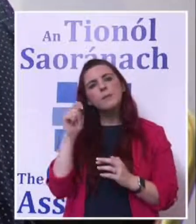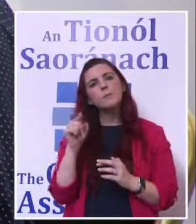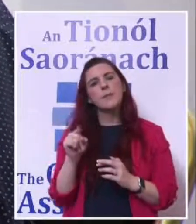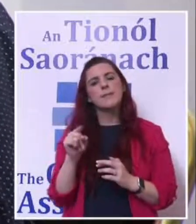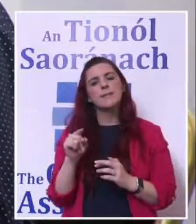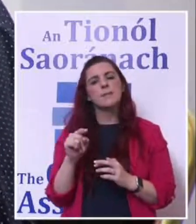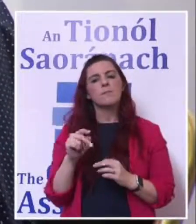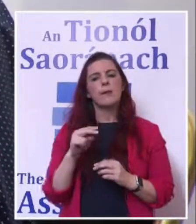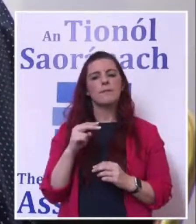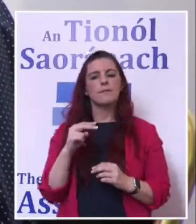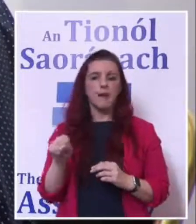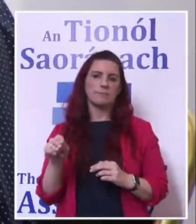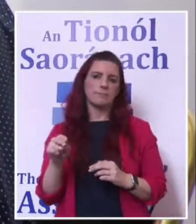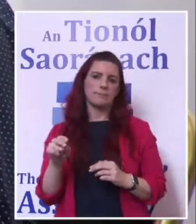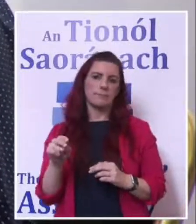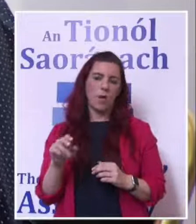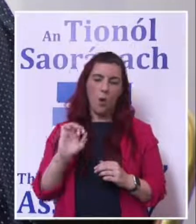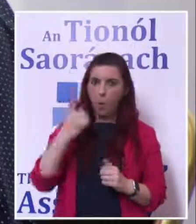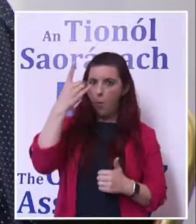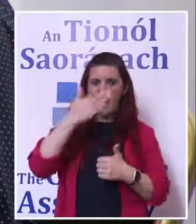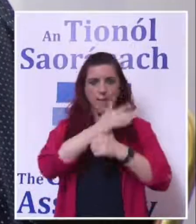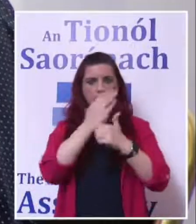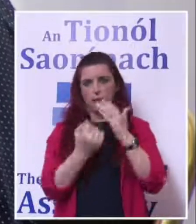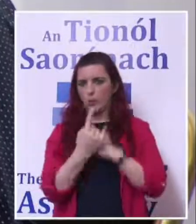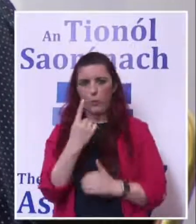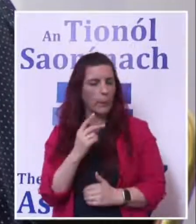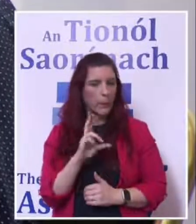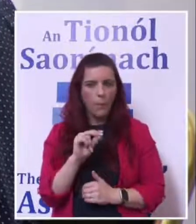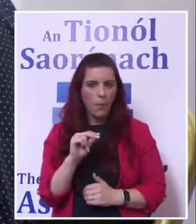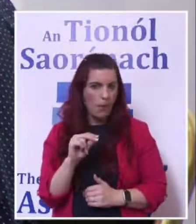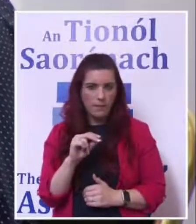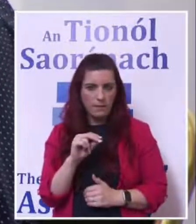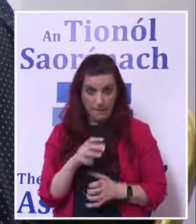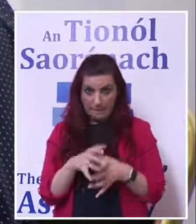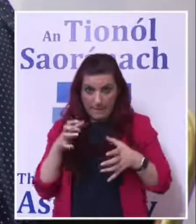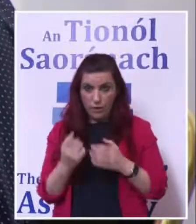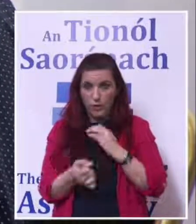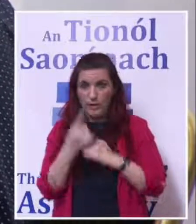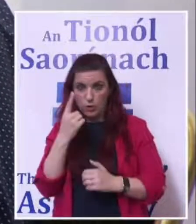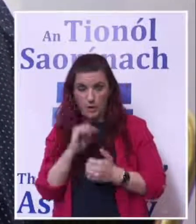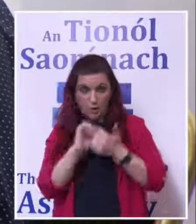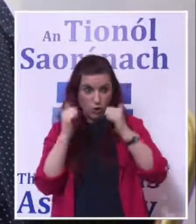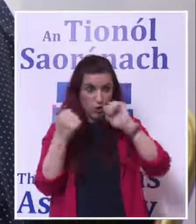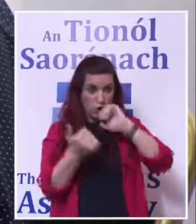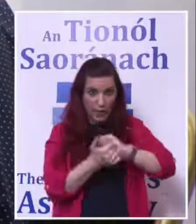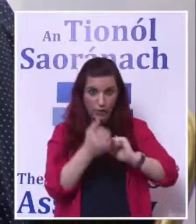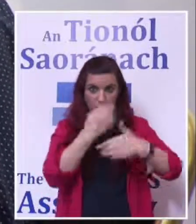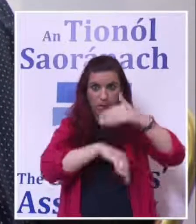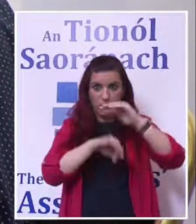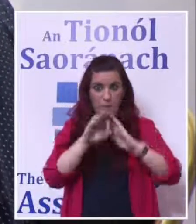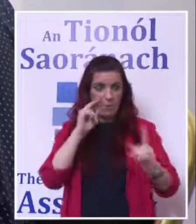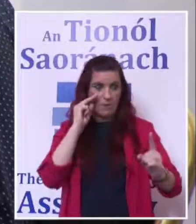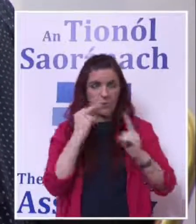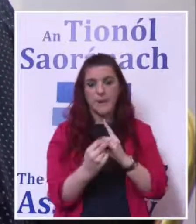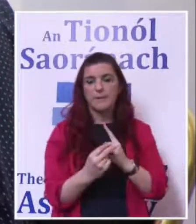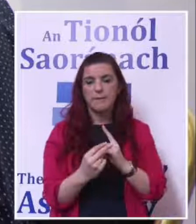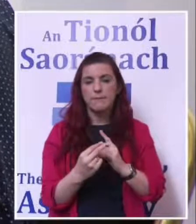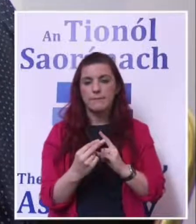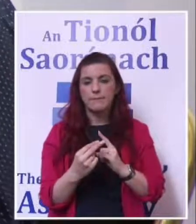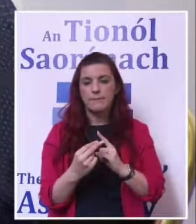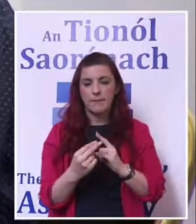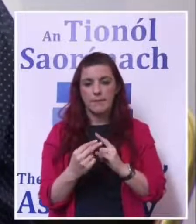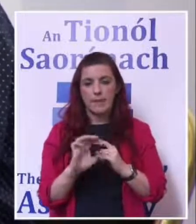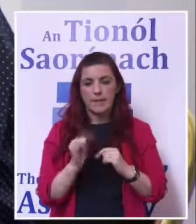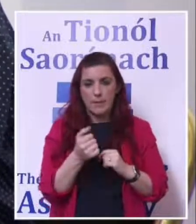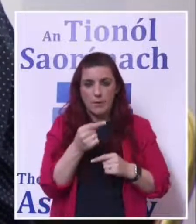not the main issue in a way. The bigger issue is that change of mindset. We keep coming back to the terms